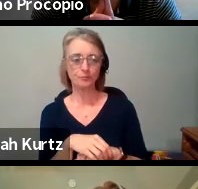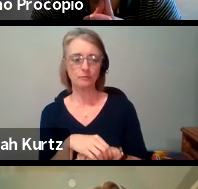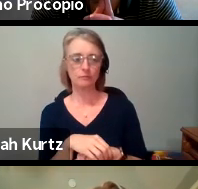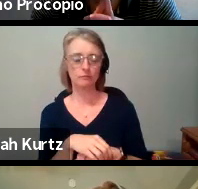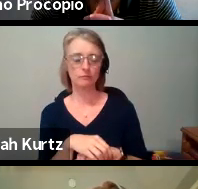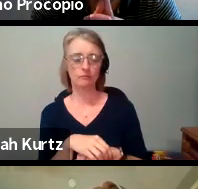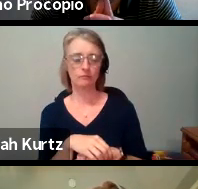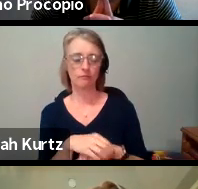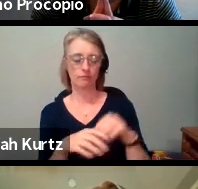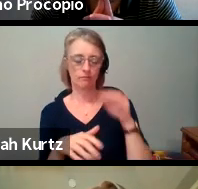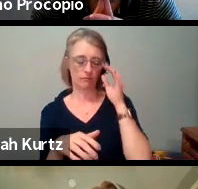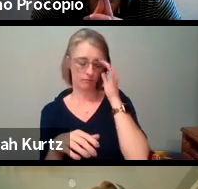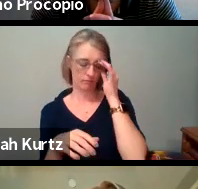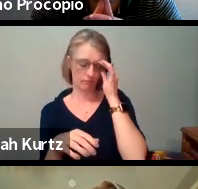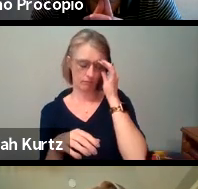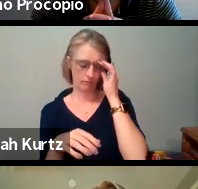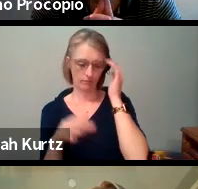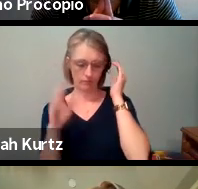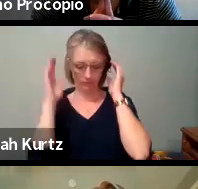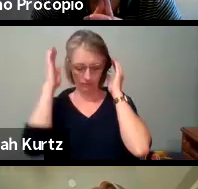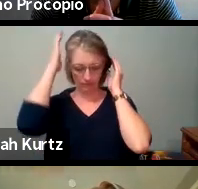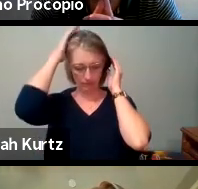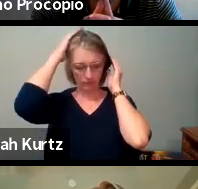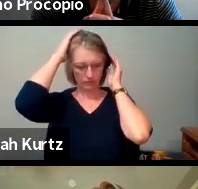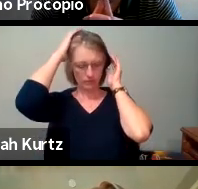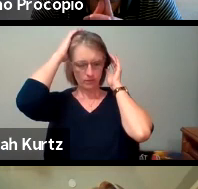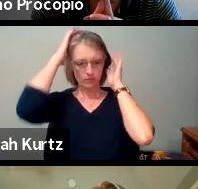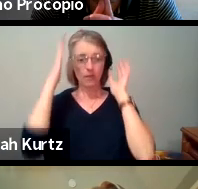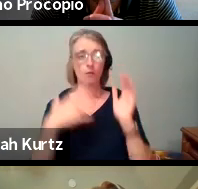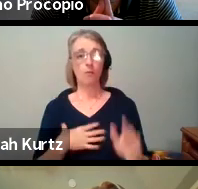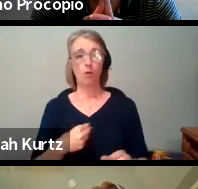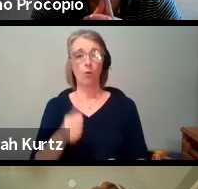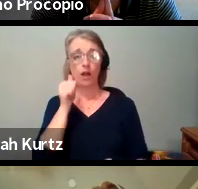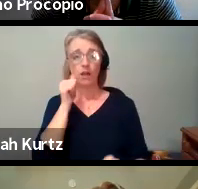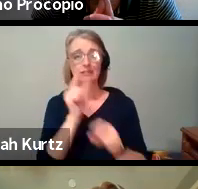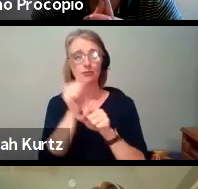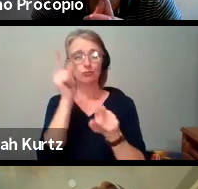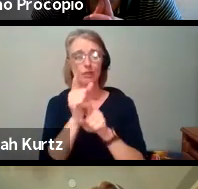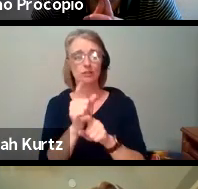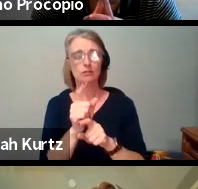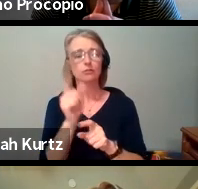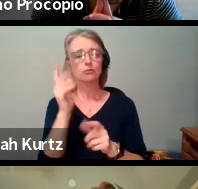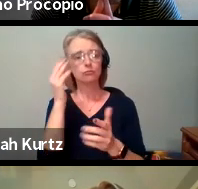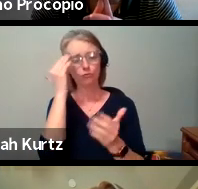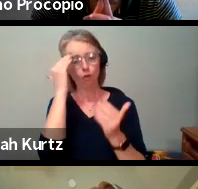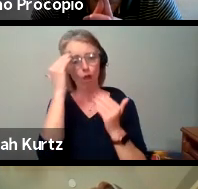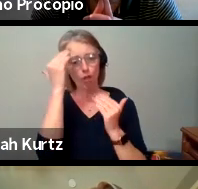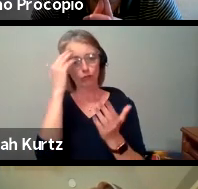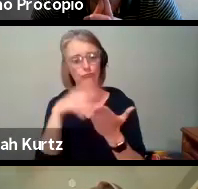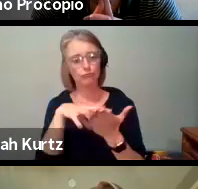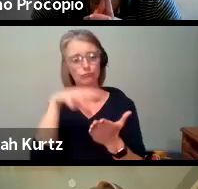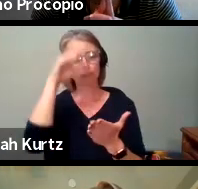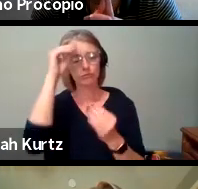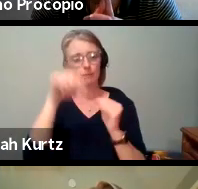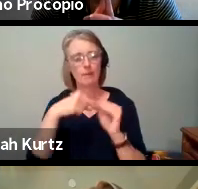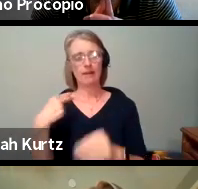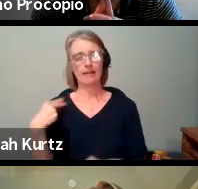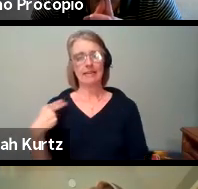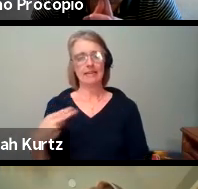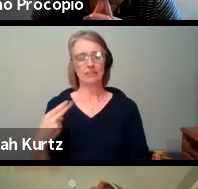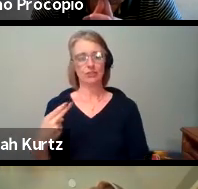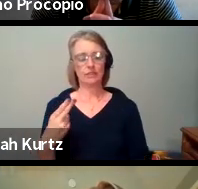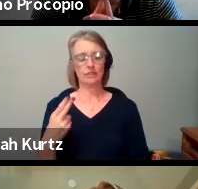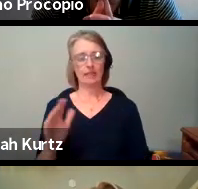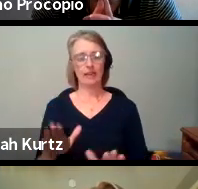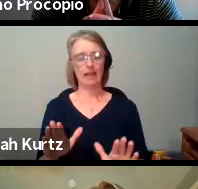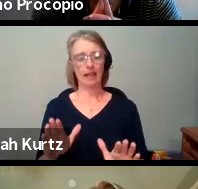Another action that my white brothers and sisters can take is just arm themselves with knowledge and information about the history of our existence